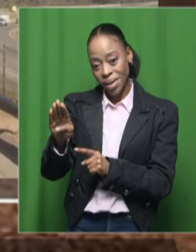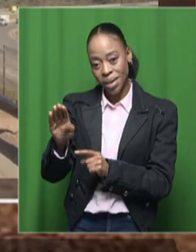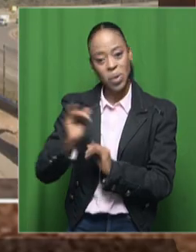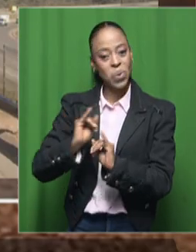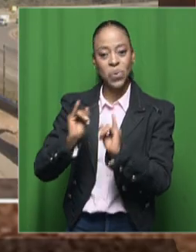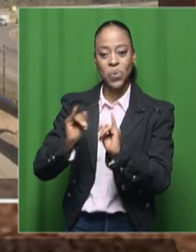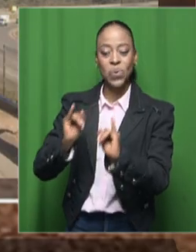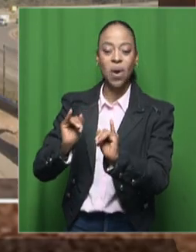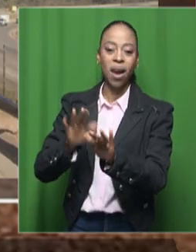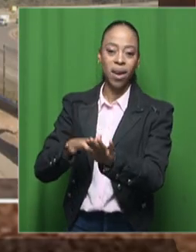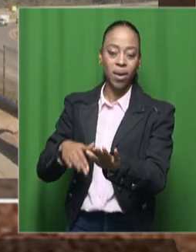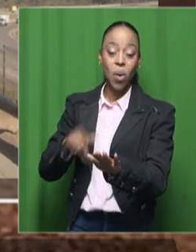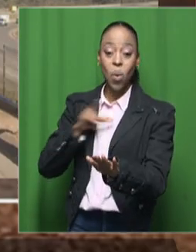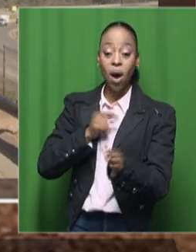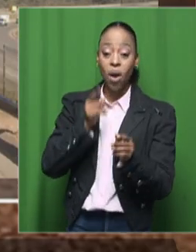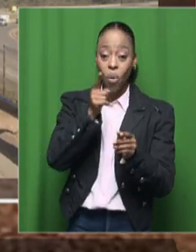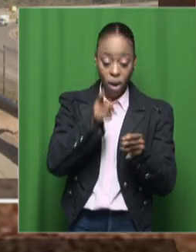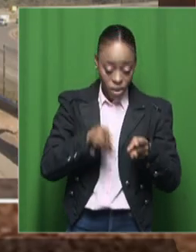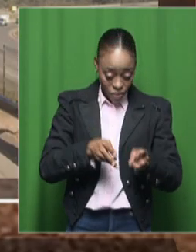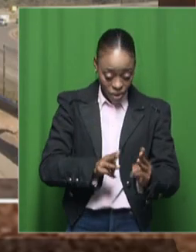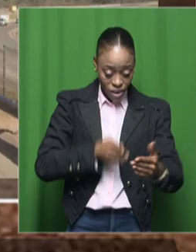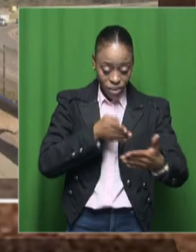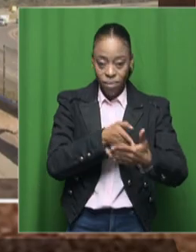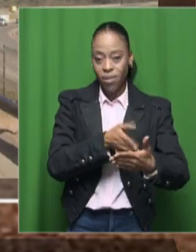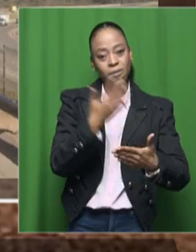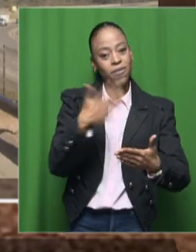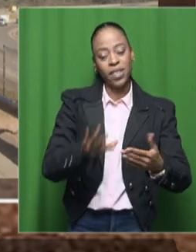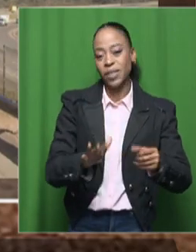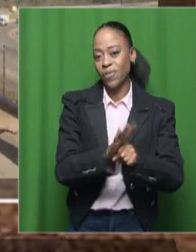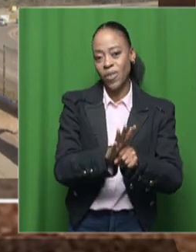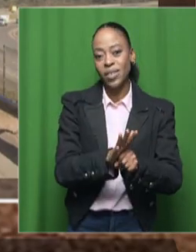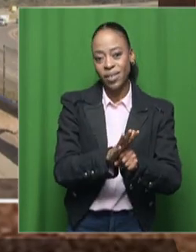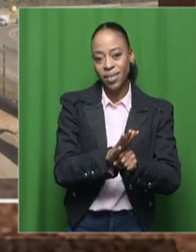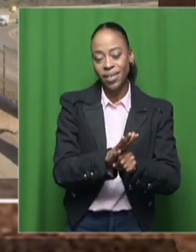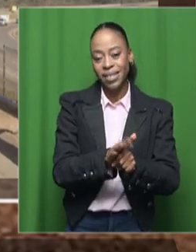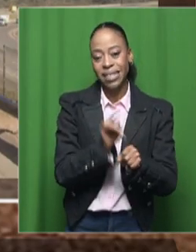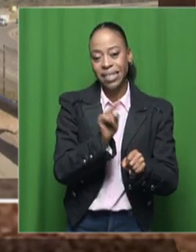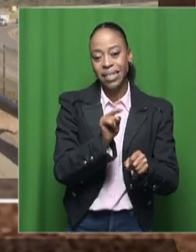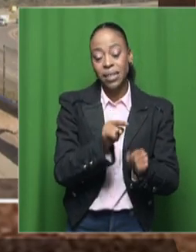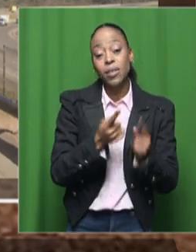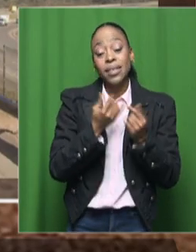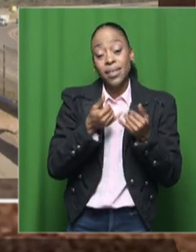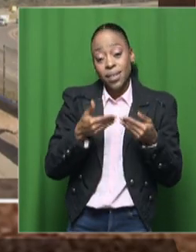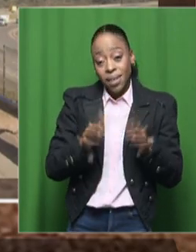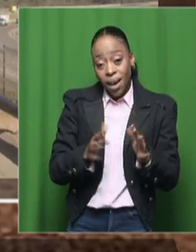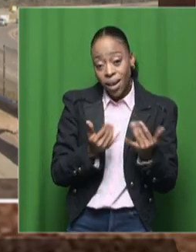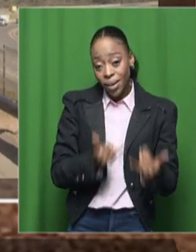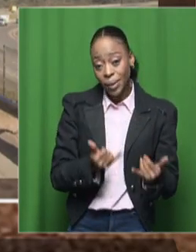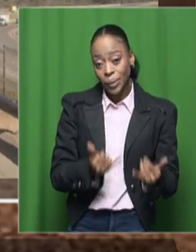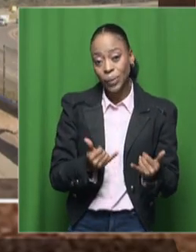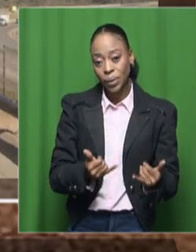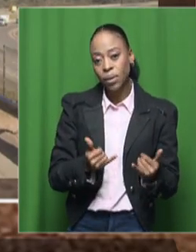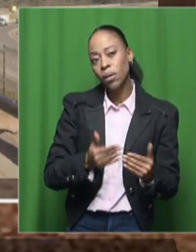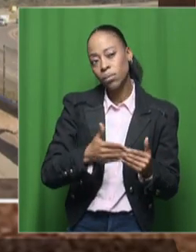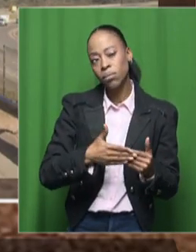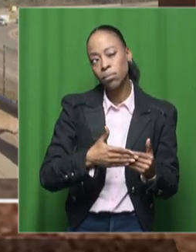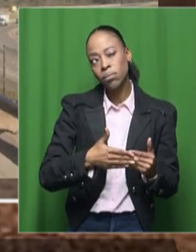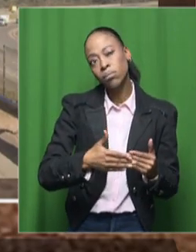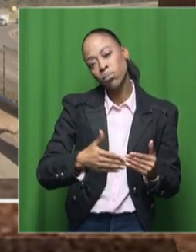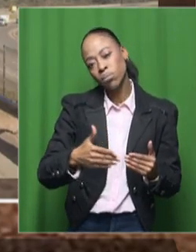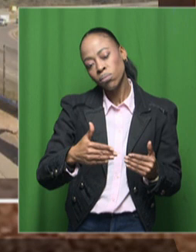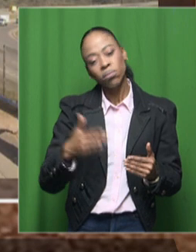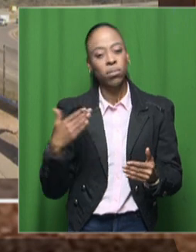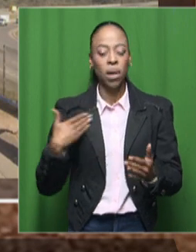with permanent lane closures going in between Key Ridge and Hammersdale. That's from today. Those closures go in today, and they'll last right